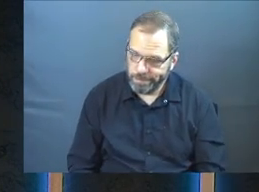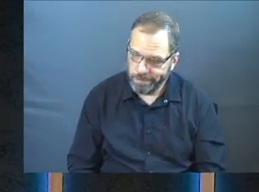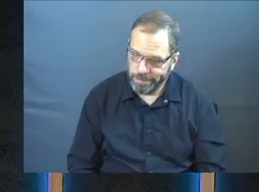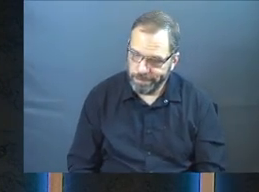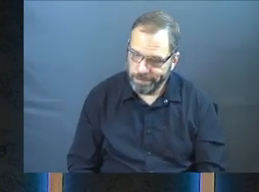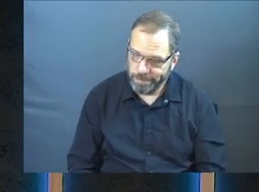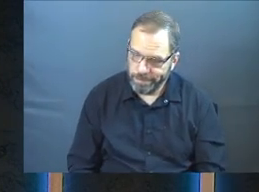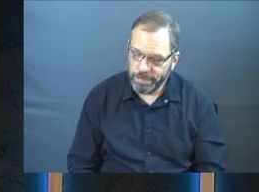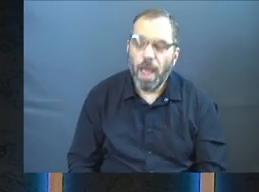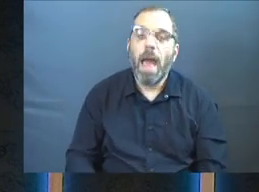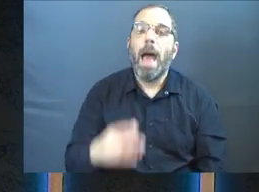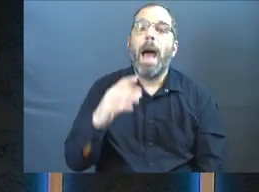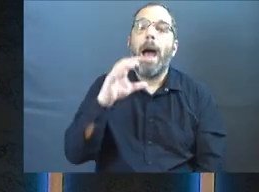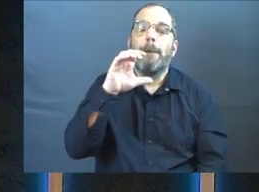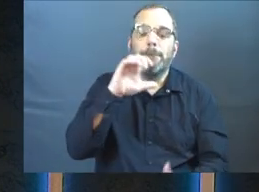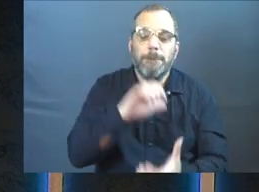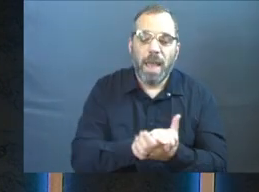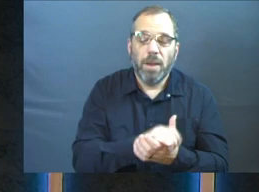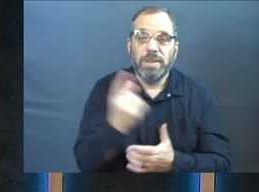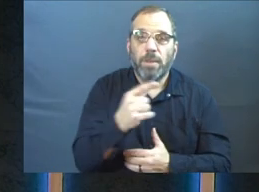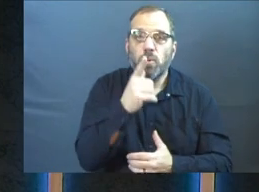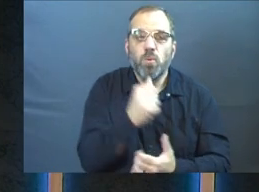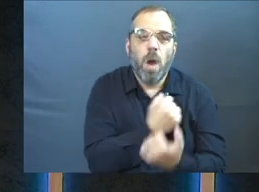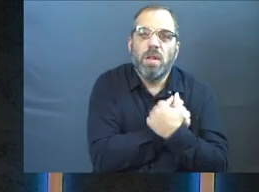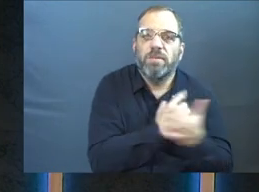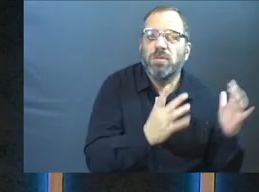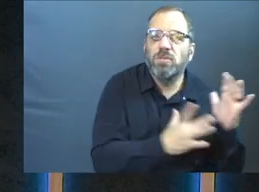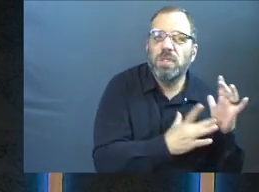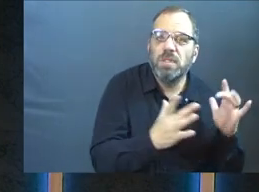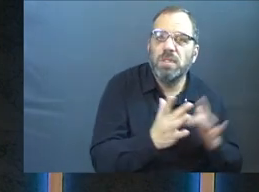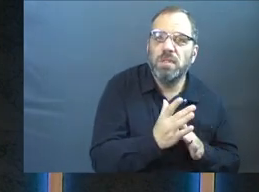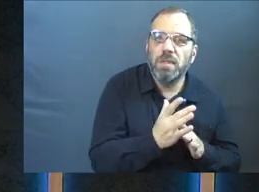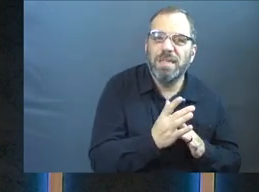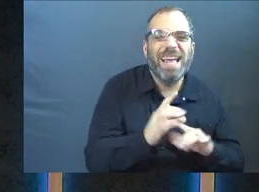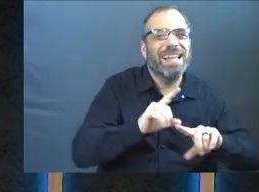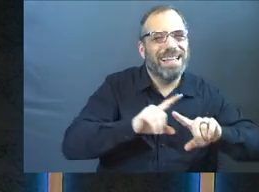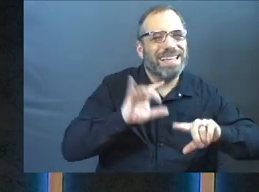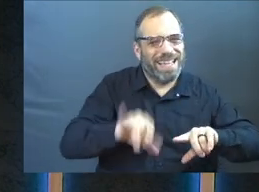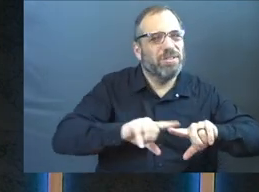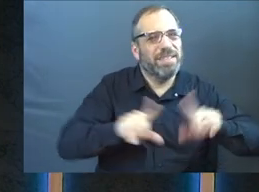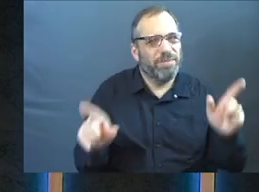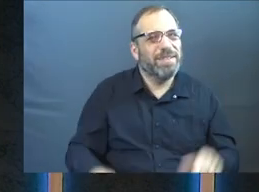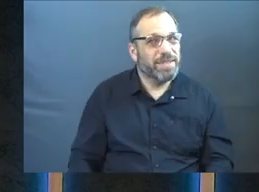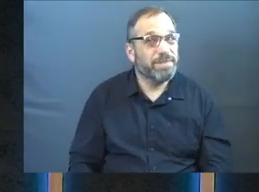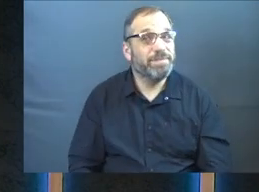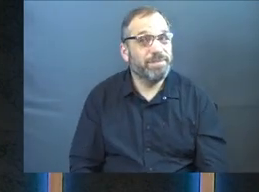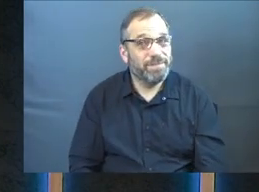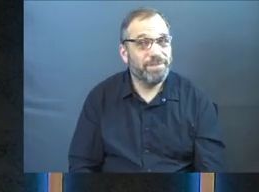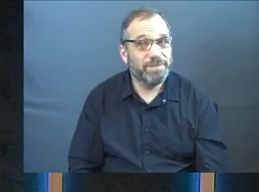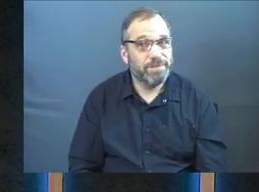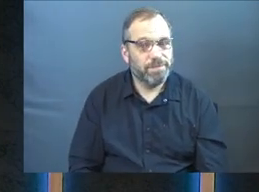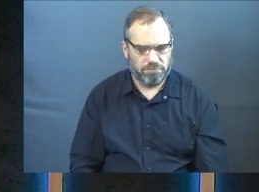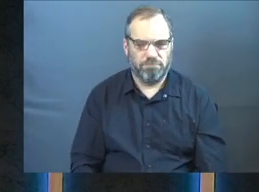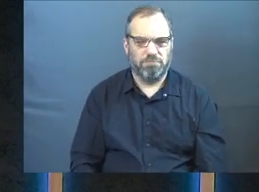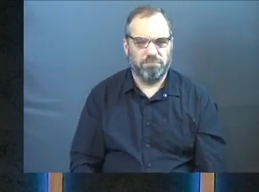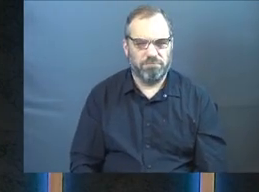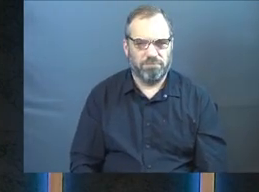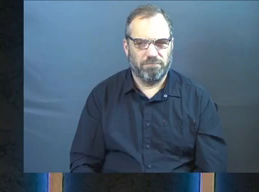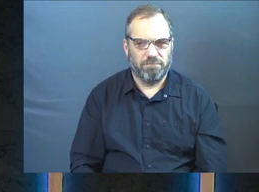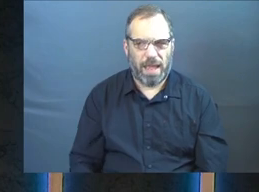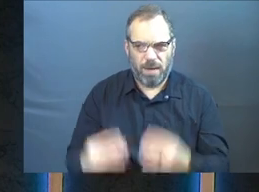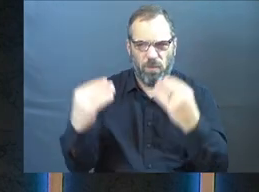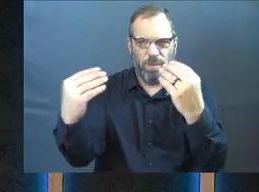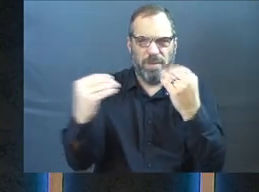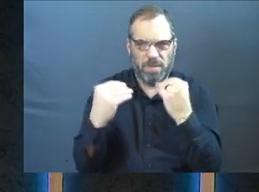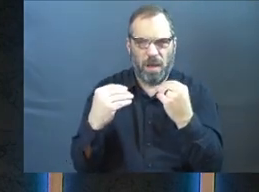They said, marry someone who loves Jesus. Because there's a difference. And some of us have been